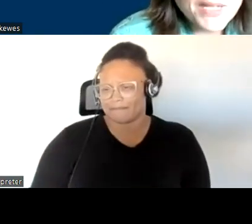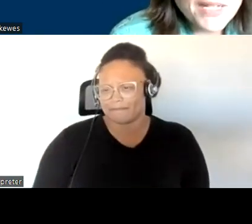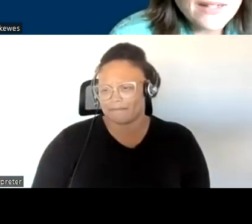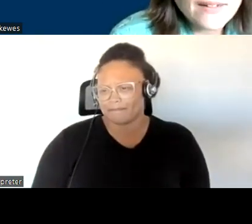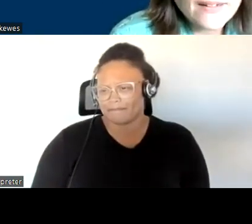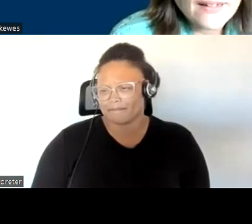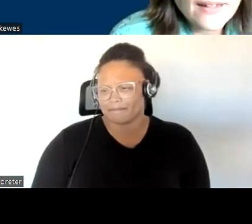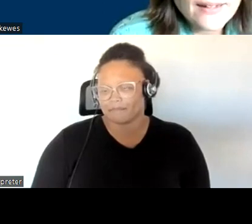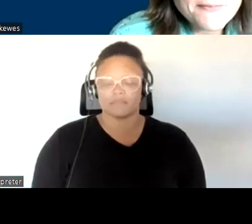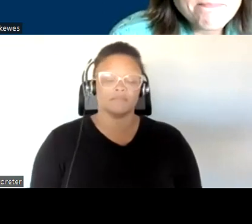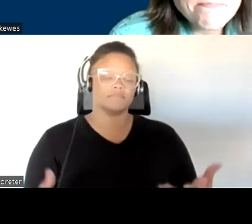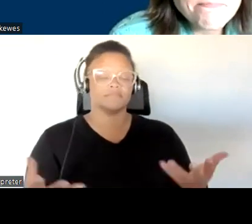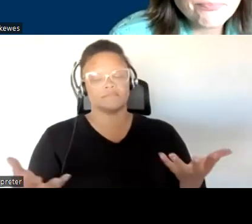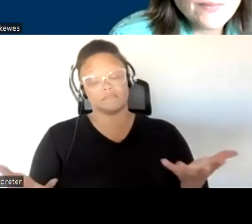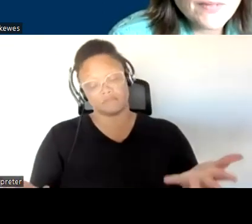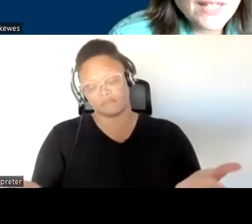They could be.